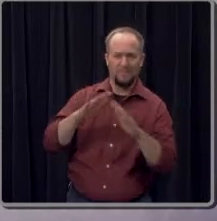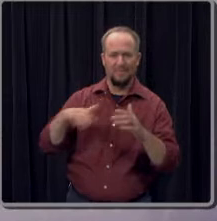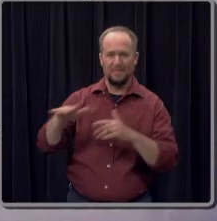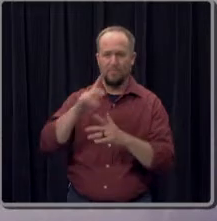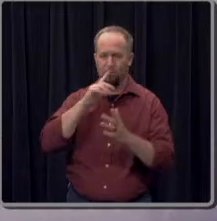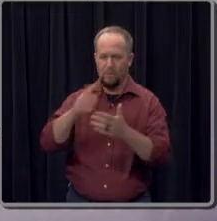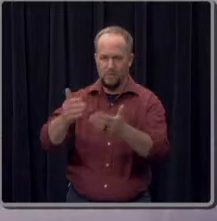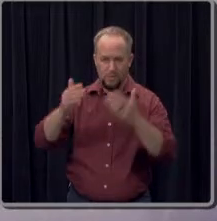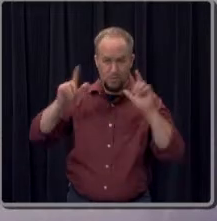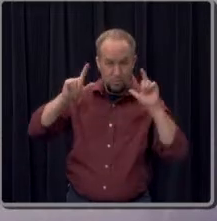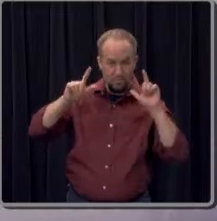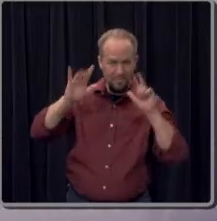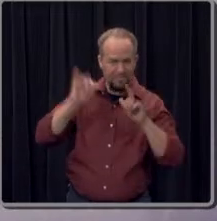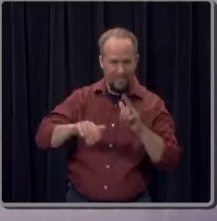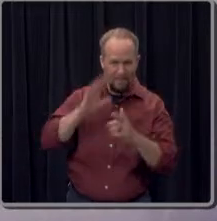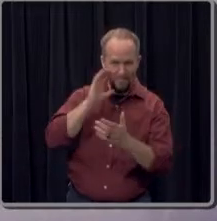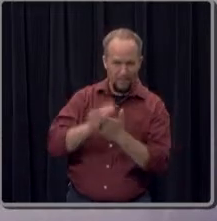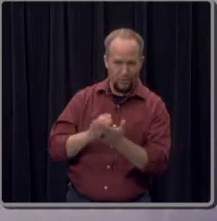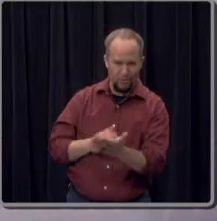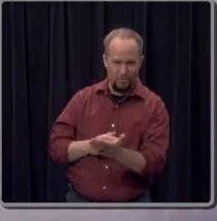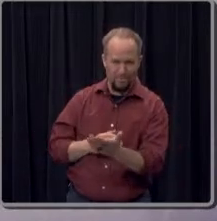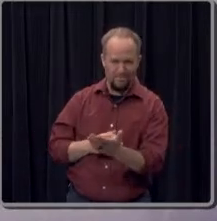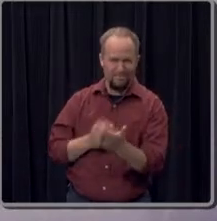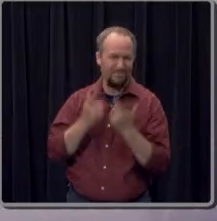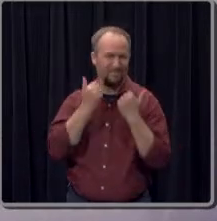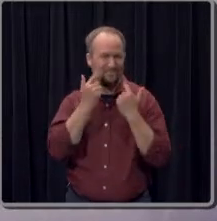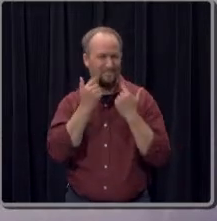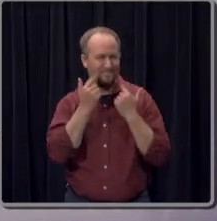zoomed in on this image